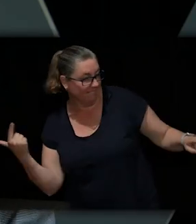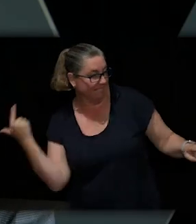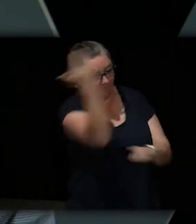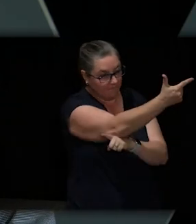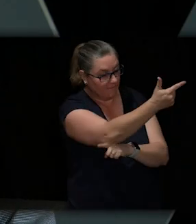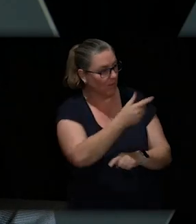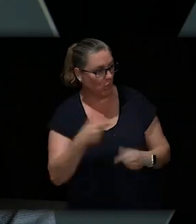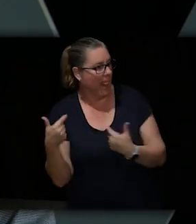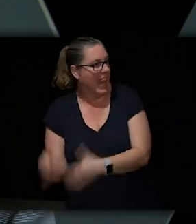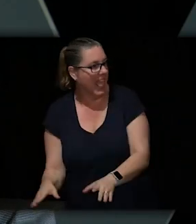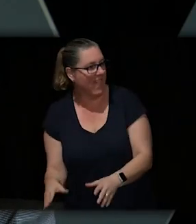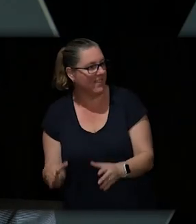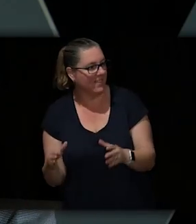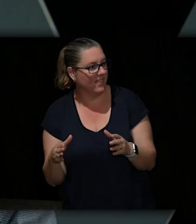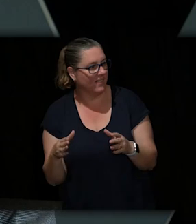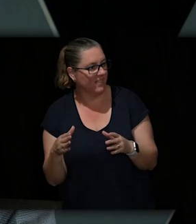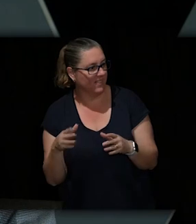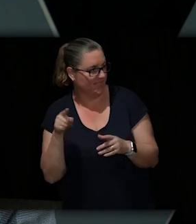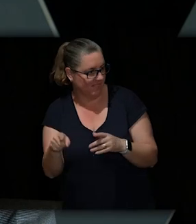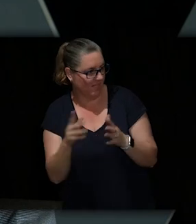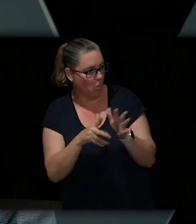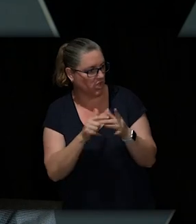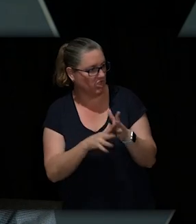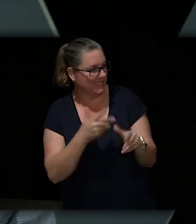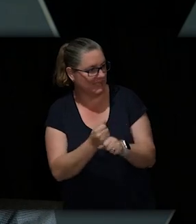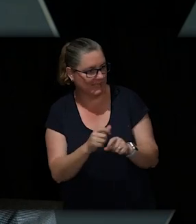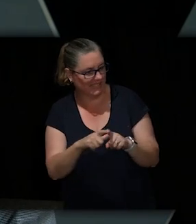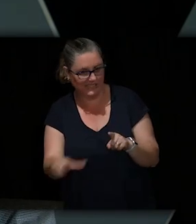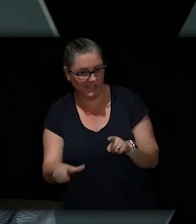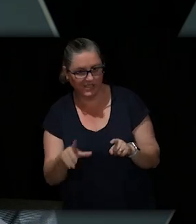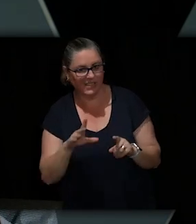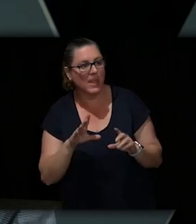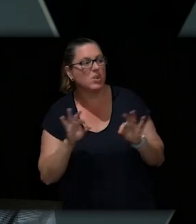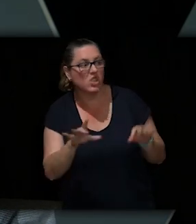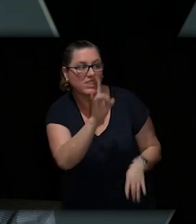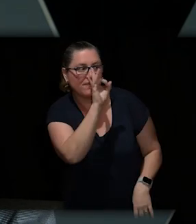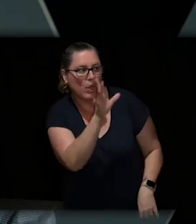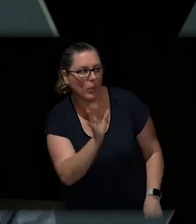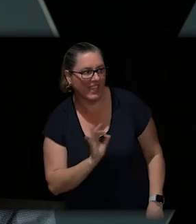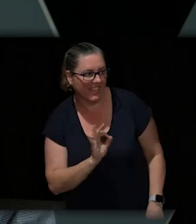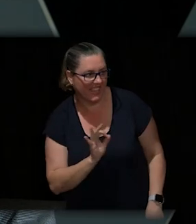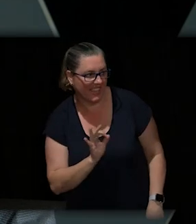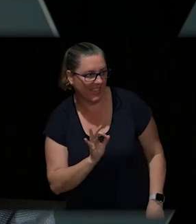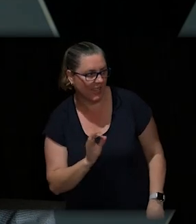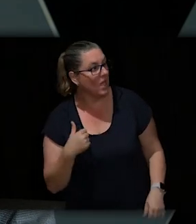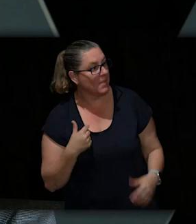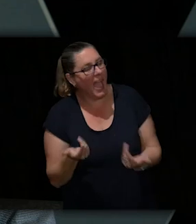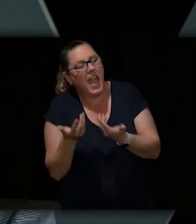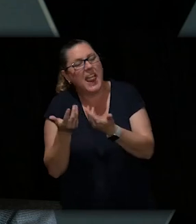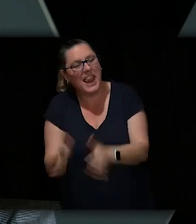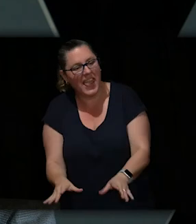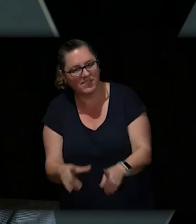no coincidence. But I think that the truth is I would have left D.C. even if Hillary Clinton had